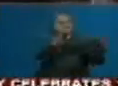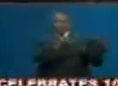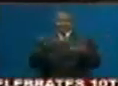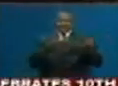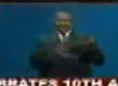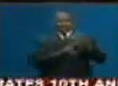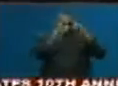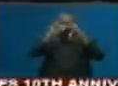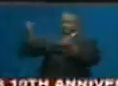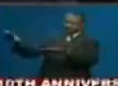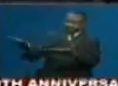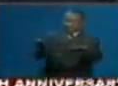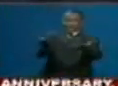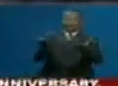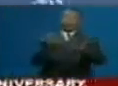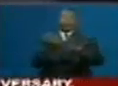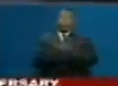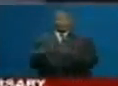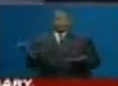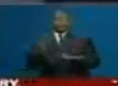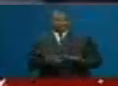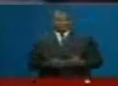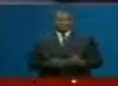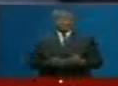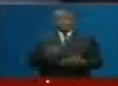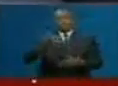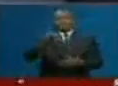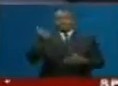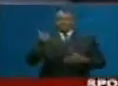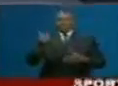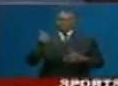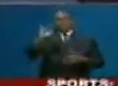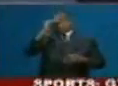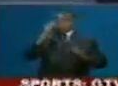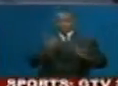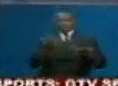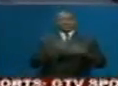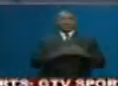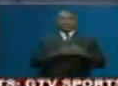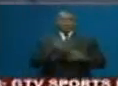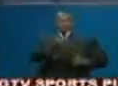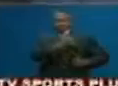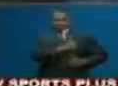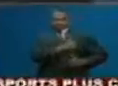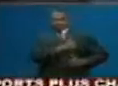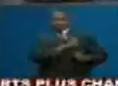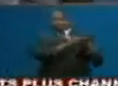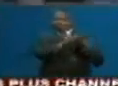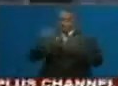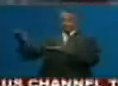Vice President, Mr. John Dramani Mahama, top-ranking government officials and service commanders.